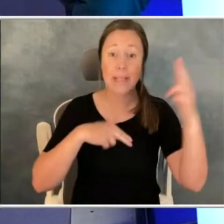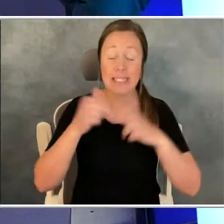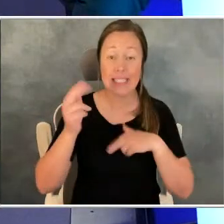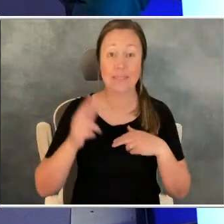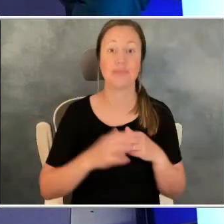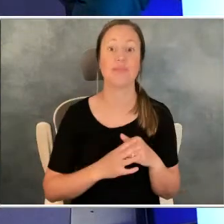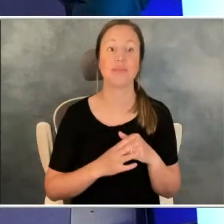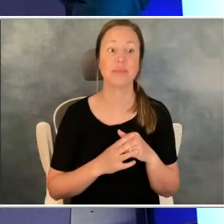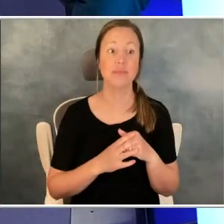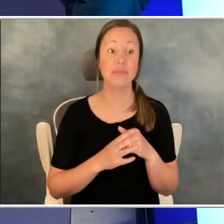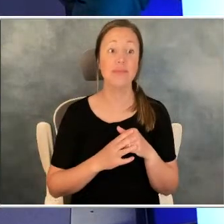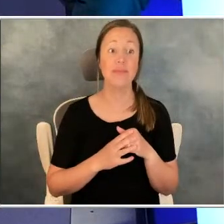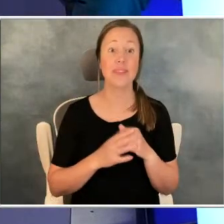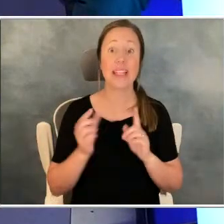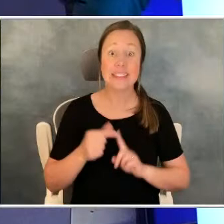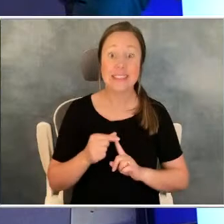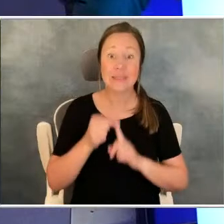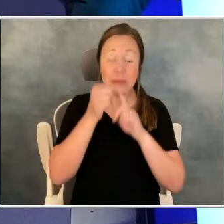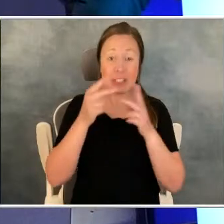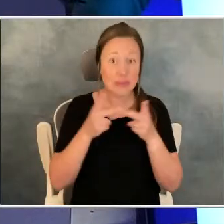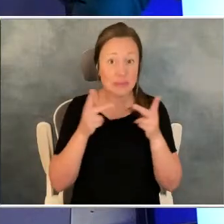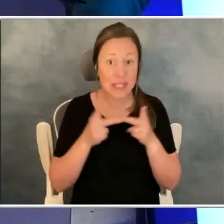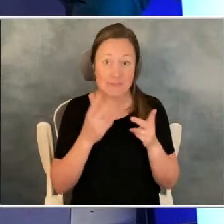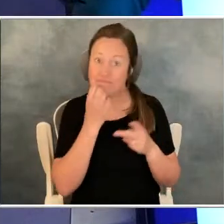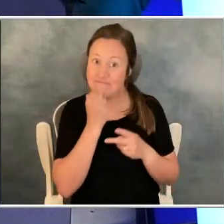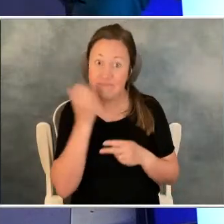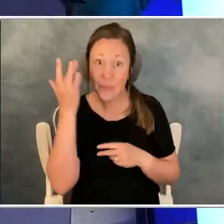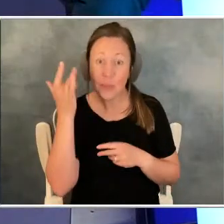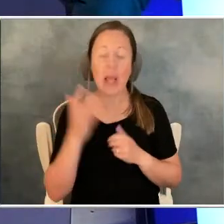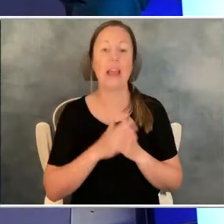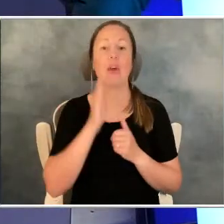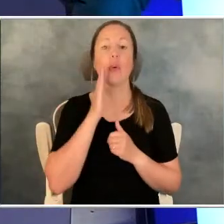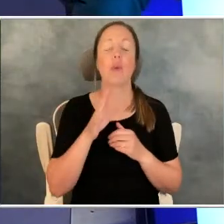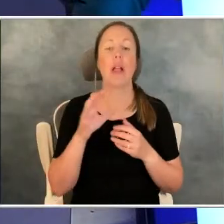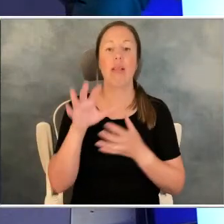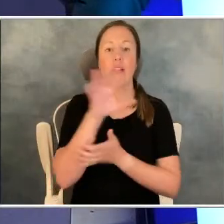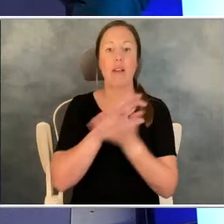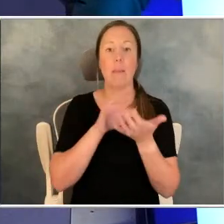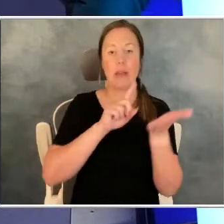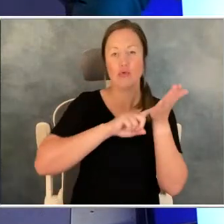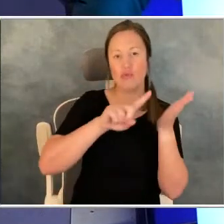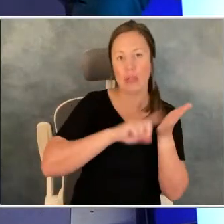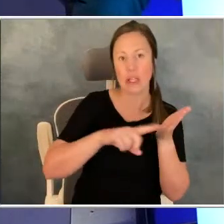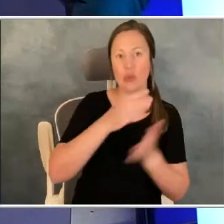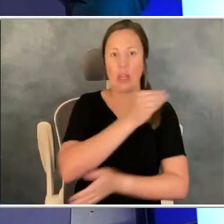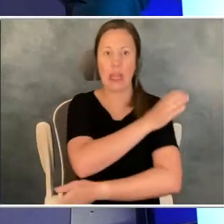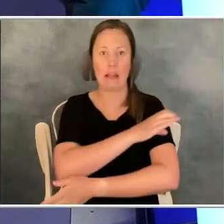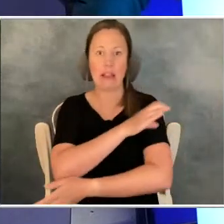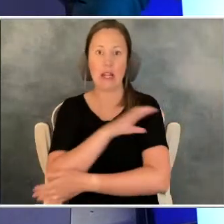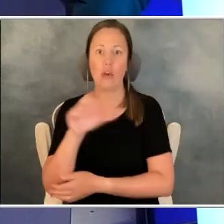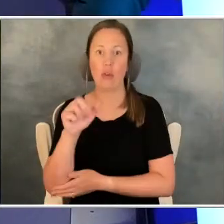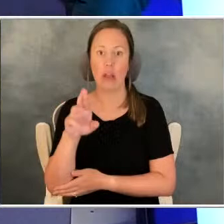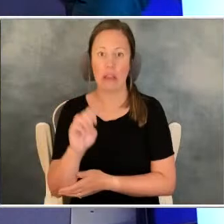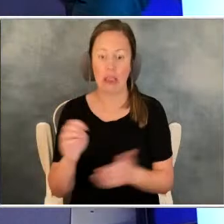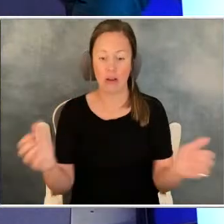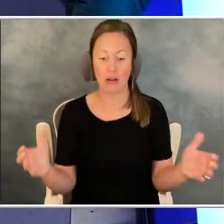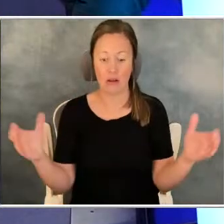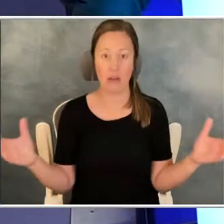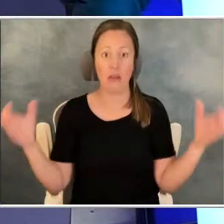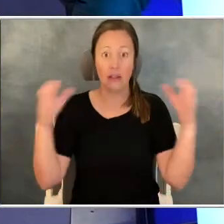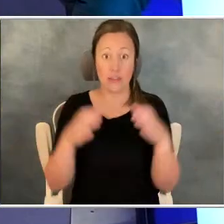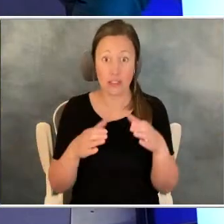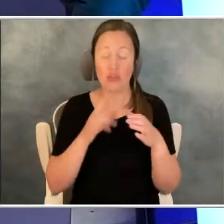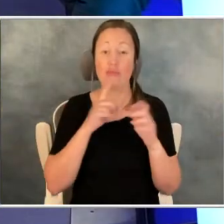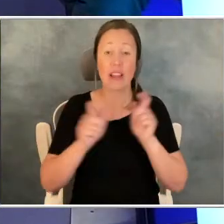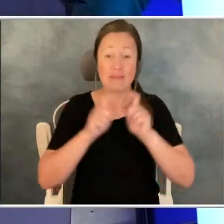This is a special place because we're going to be able to combine basic research and clinical care together in a really large cancer center right